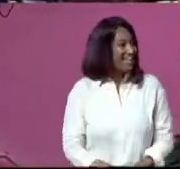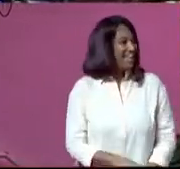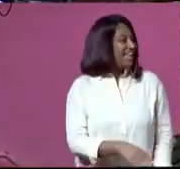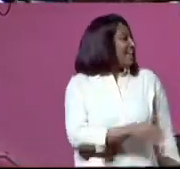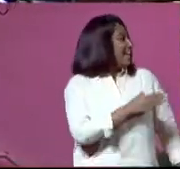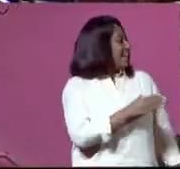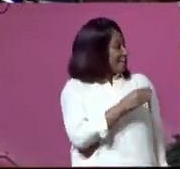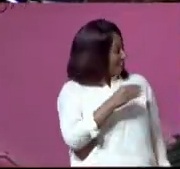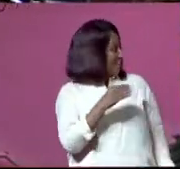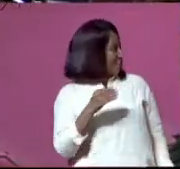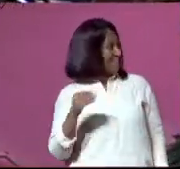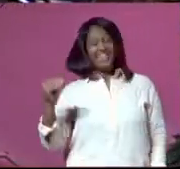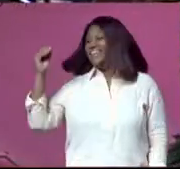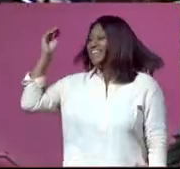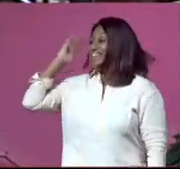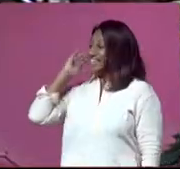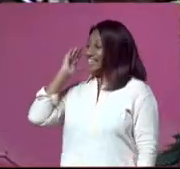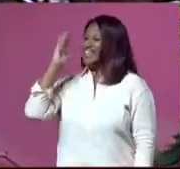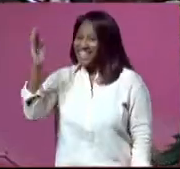he?